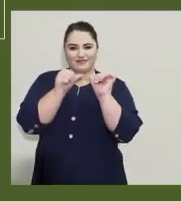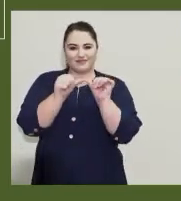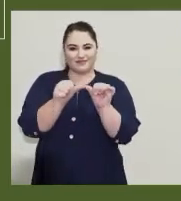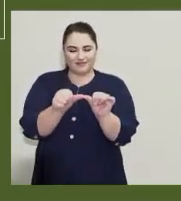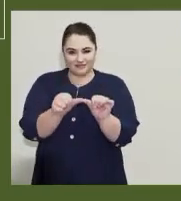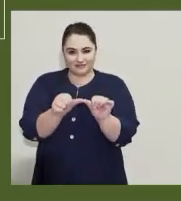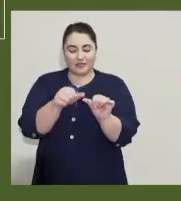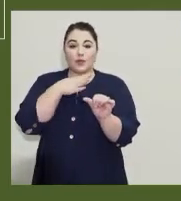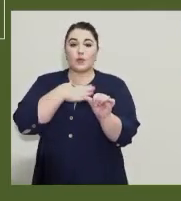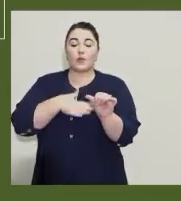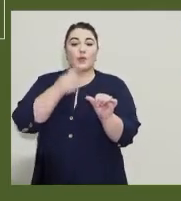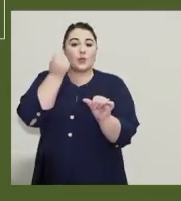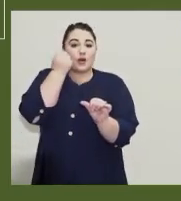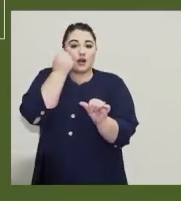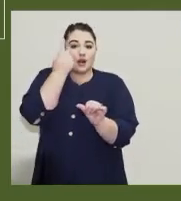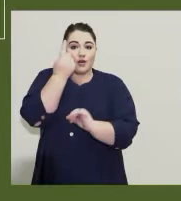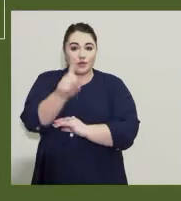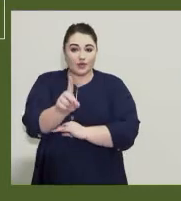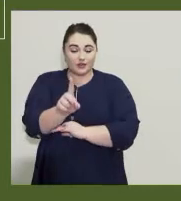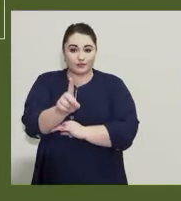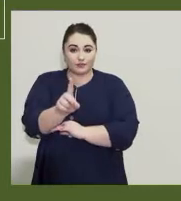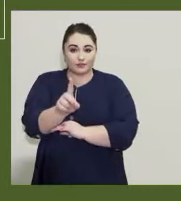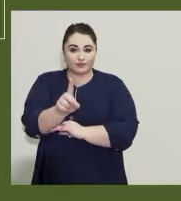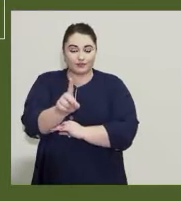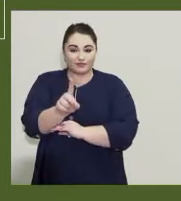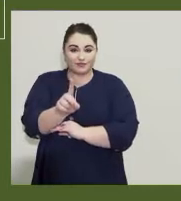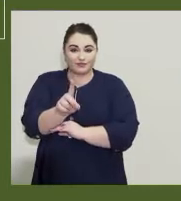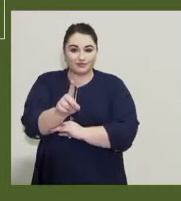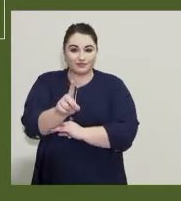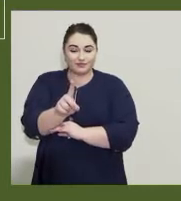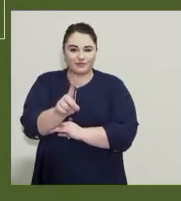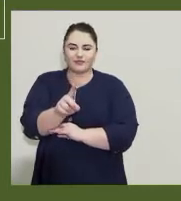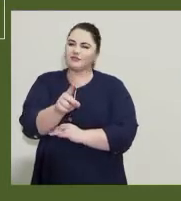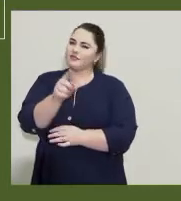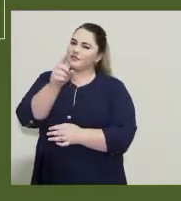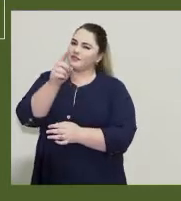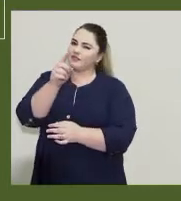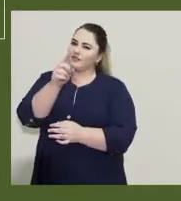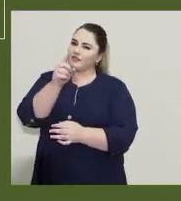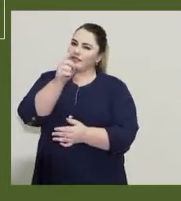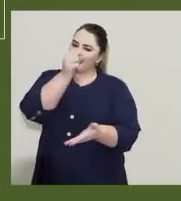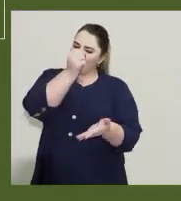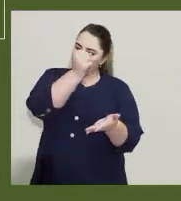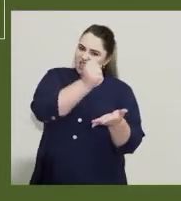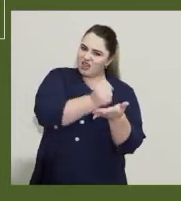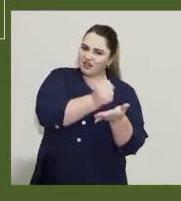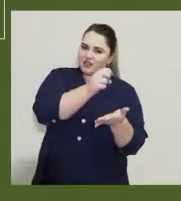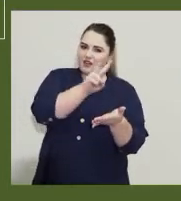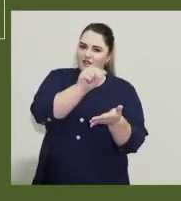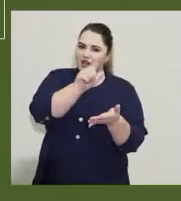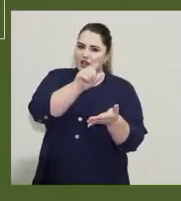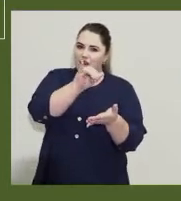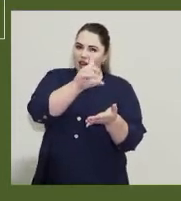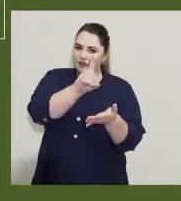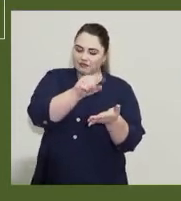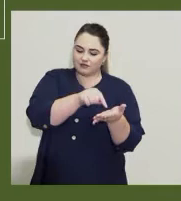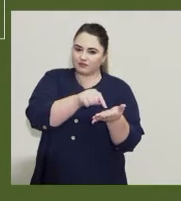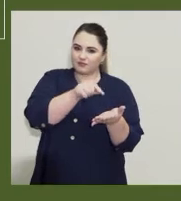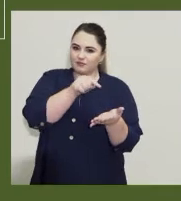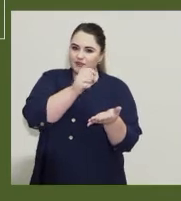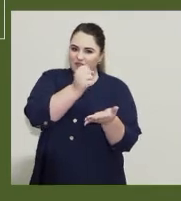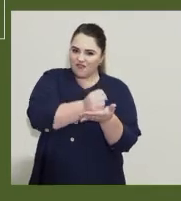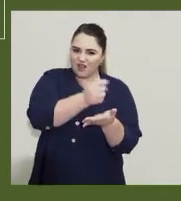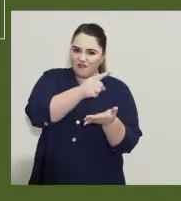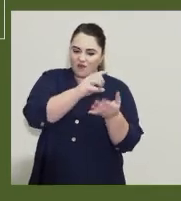So now, moving on, we want to understand what do we mean by validity. We're going to look